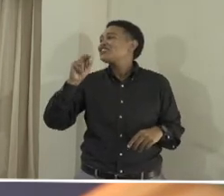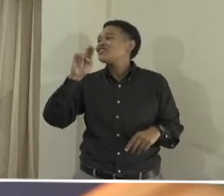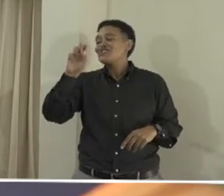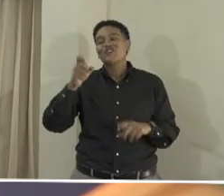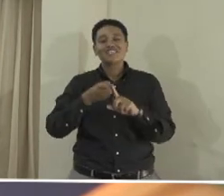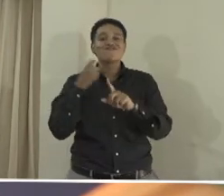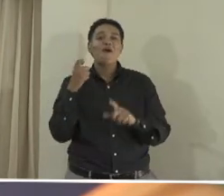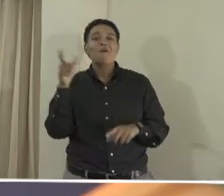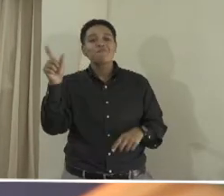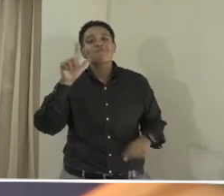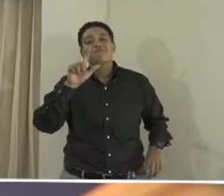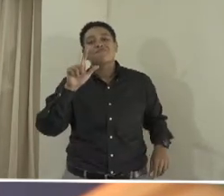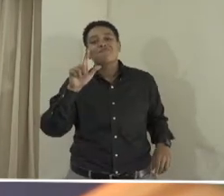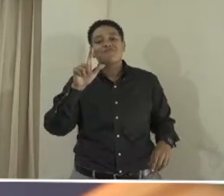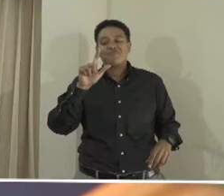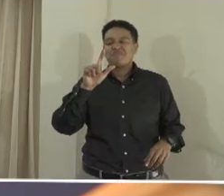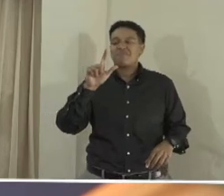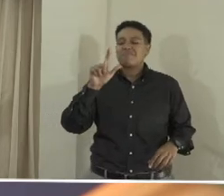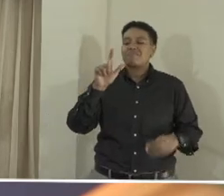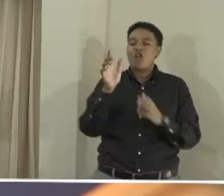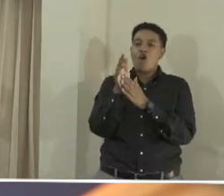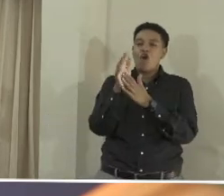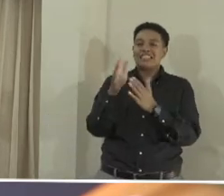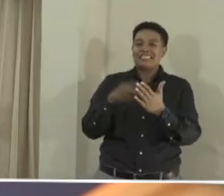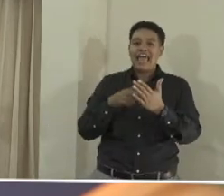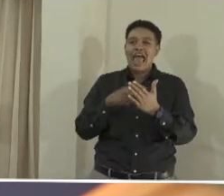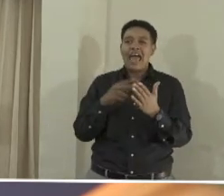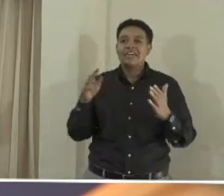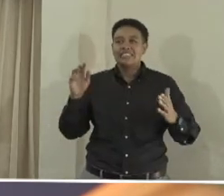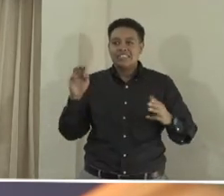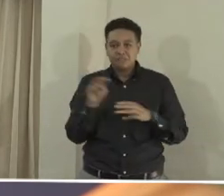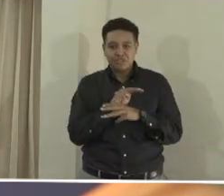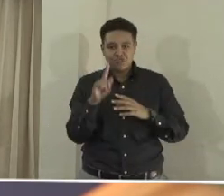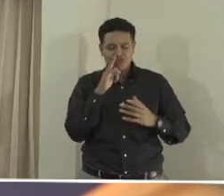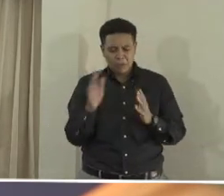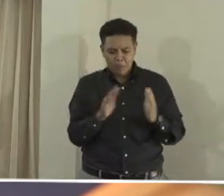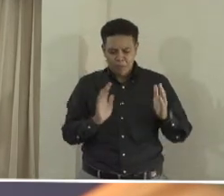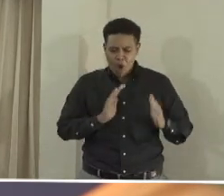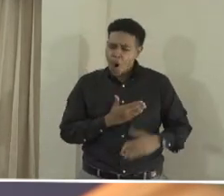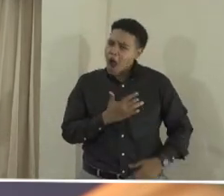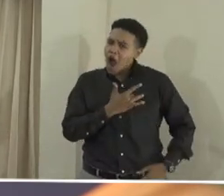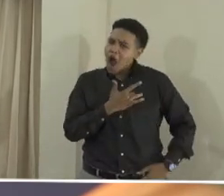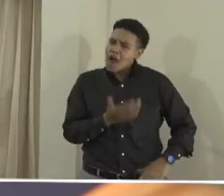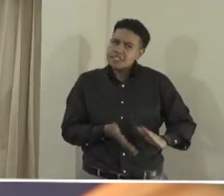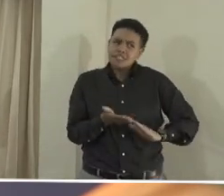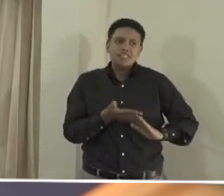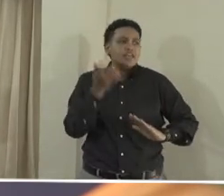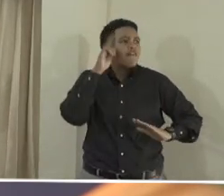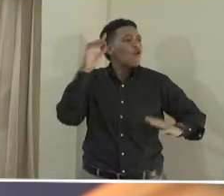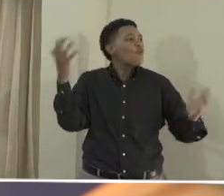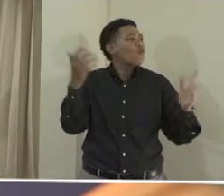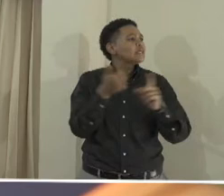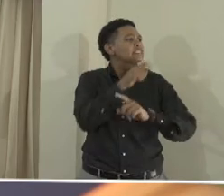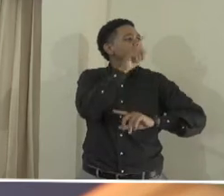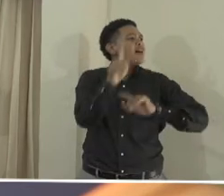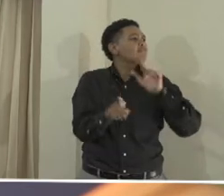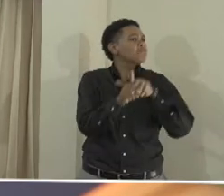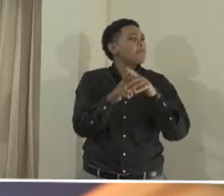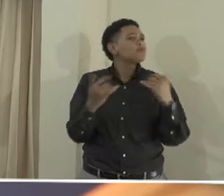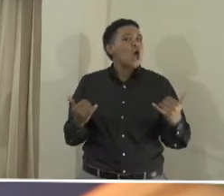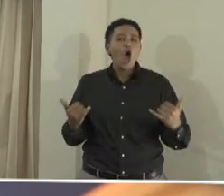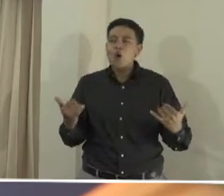from Lord Dance Ministry. Let us prepare our hearts for what is coming up just